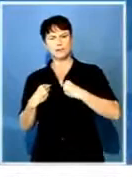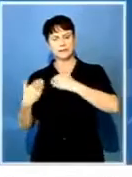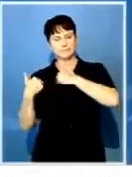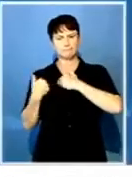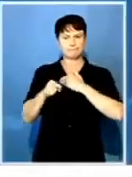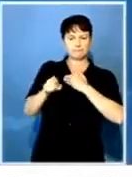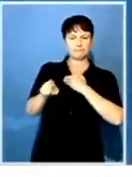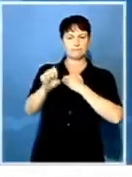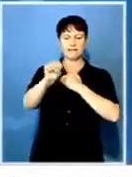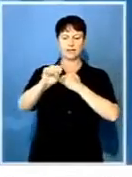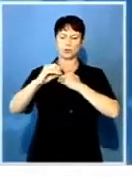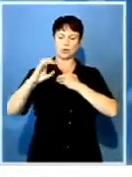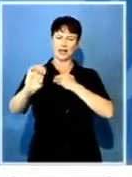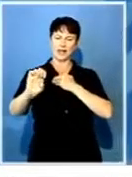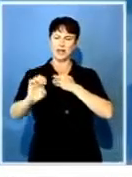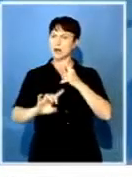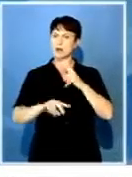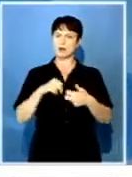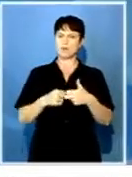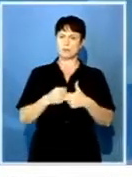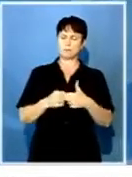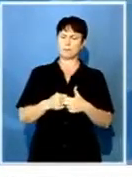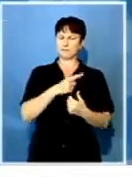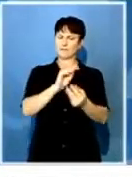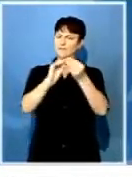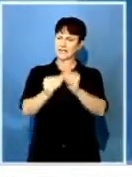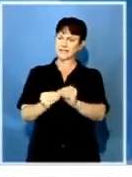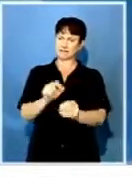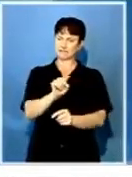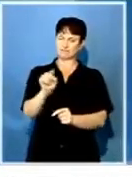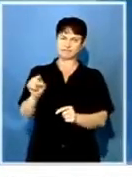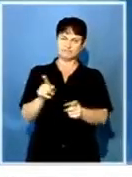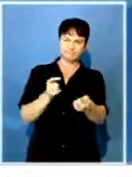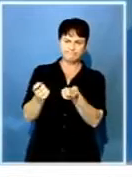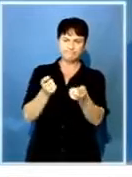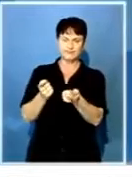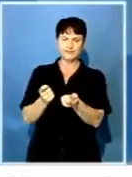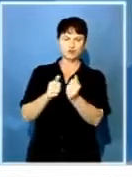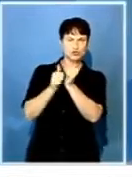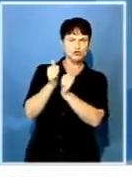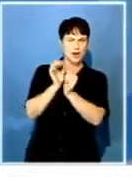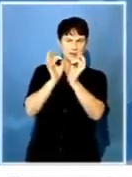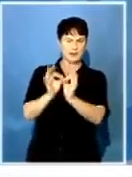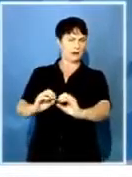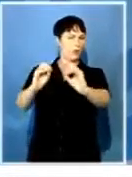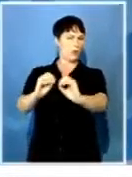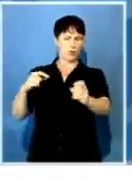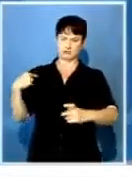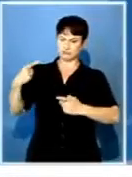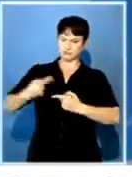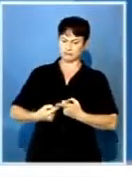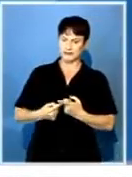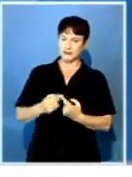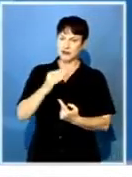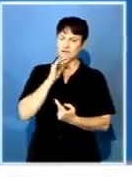we didn't manage during his tenure to mop up those SOEs, to tighten governance structures, to improve the fiscal